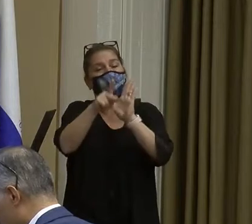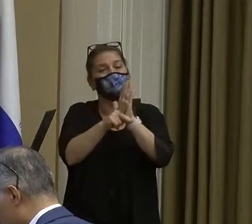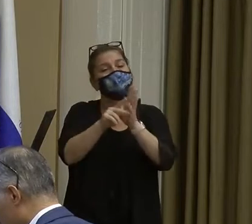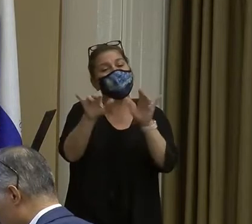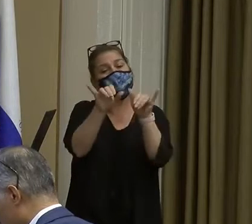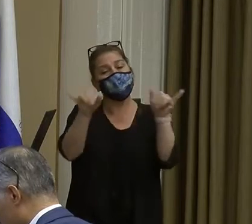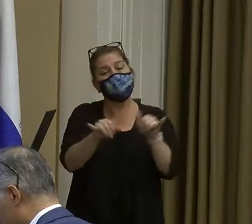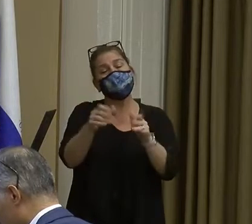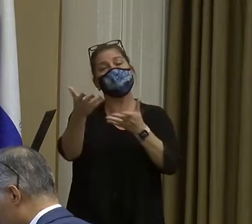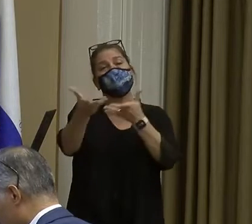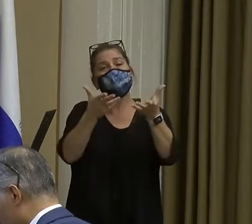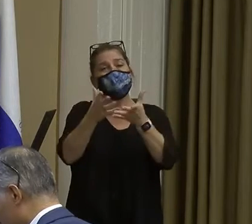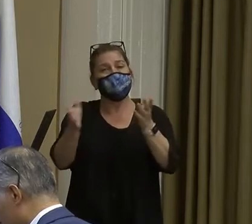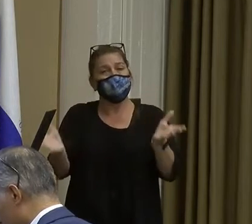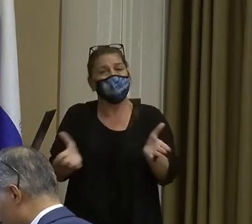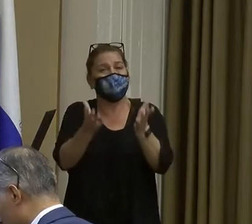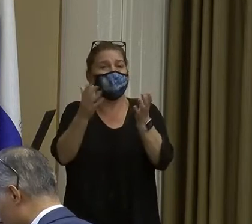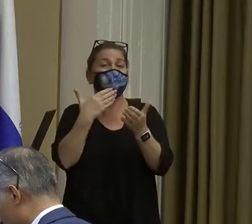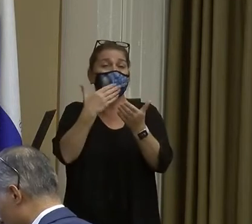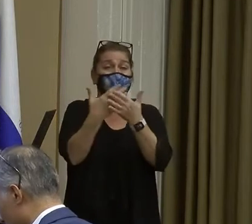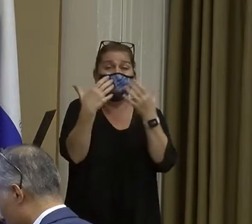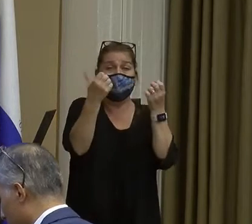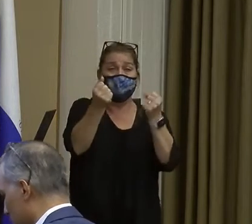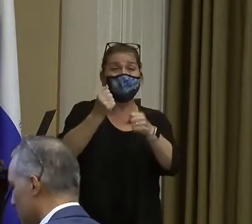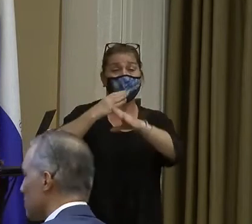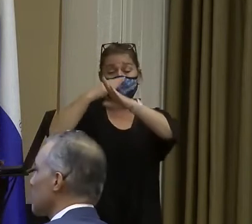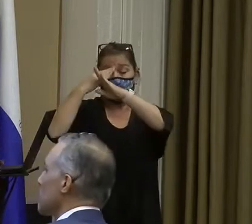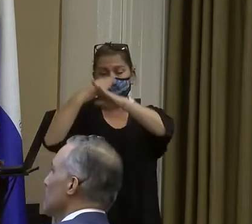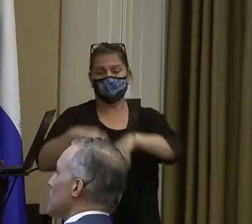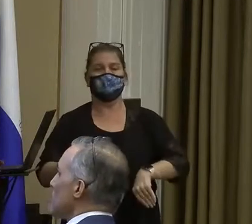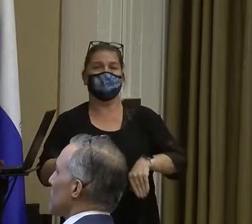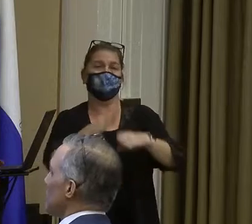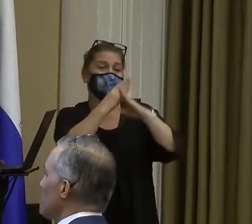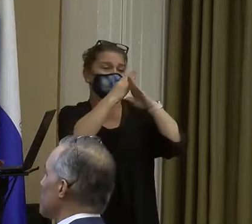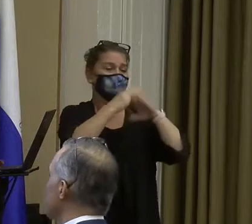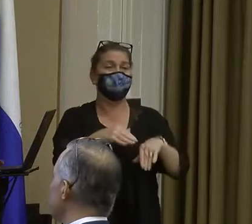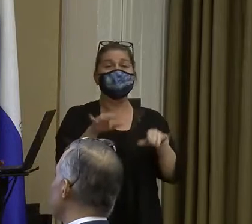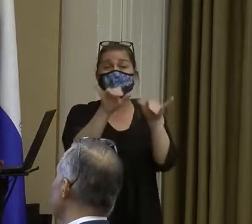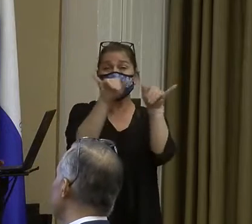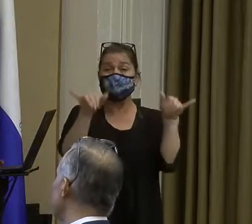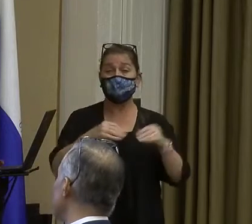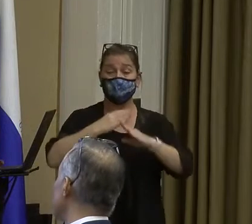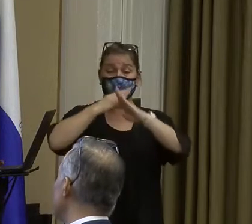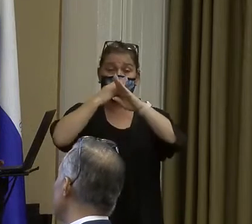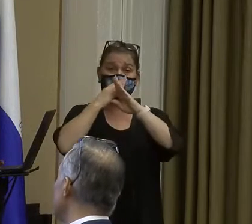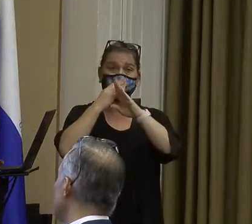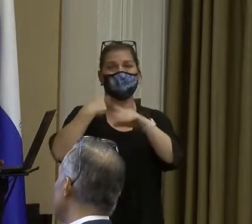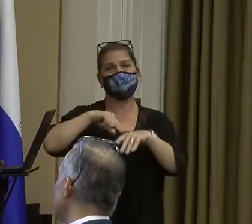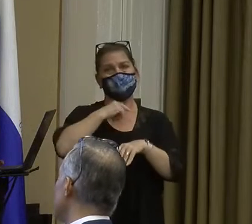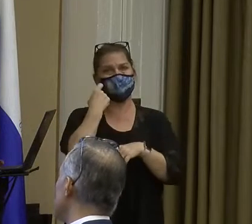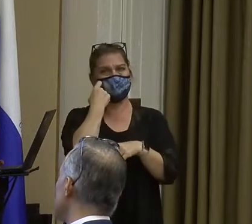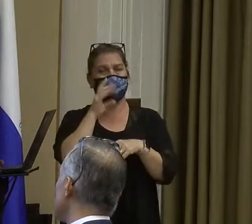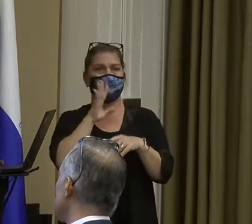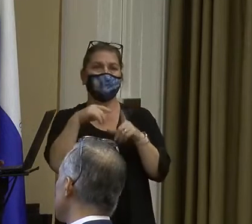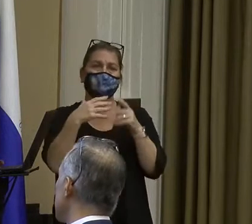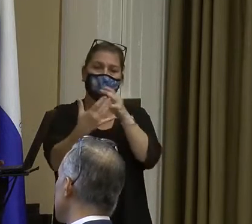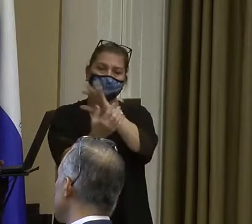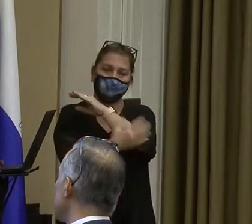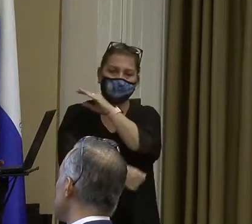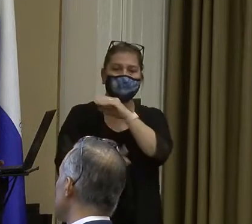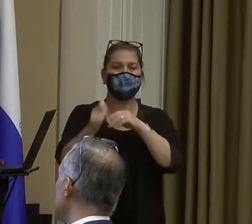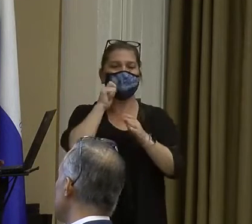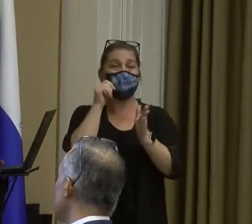services that enable good health and seek to remove obstacles and systemic and structural barriers that we've just been hearing about, such as poverty